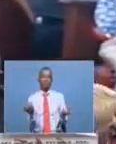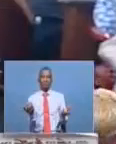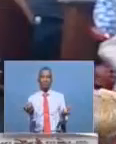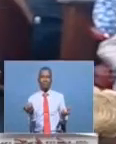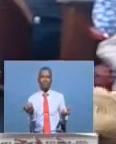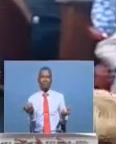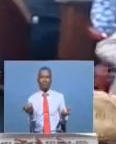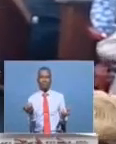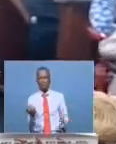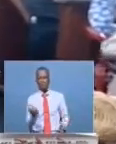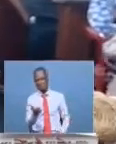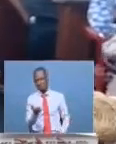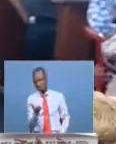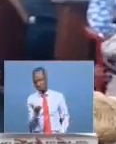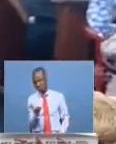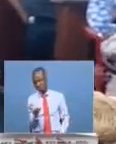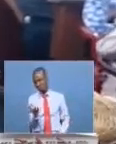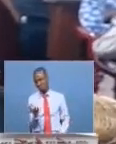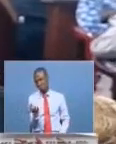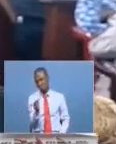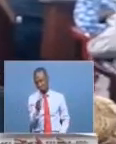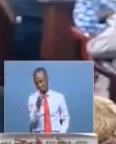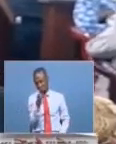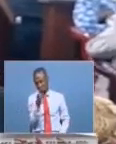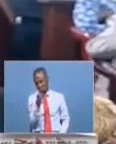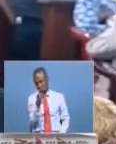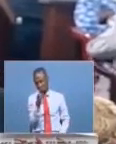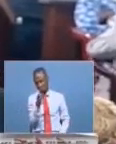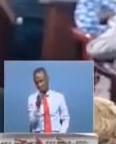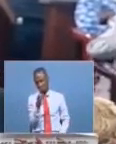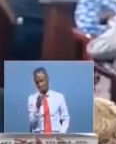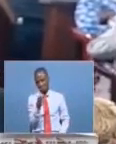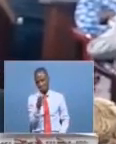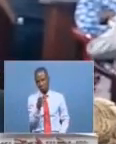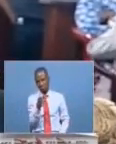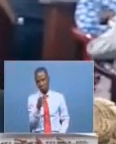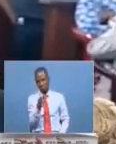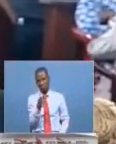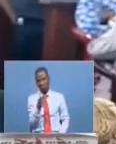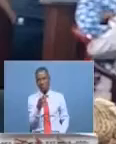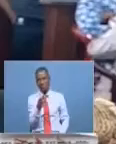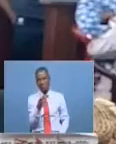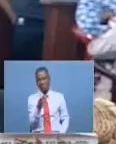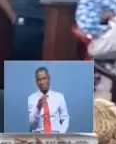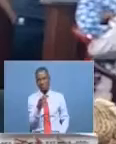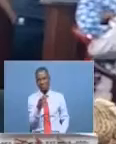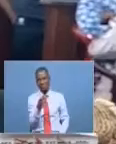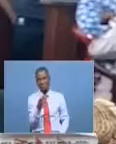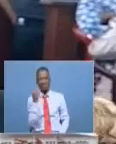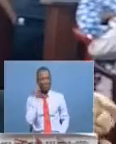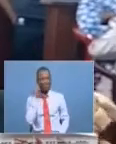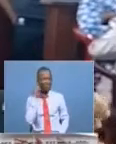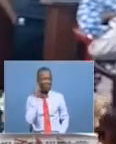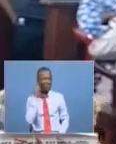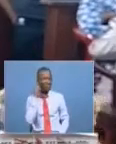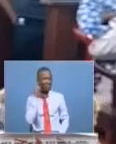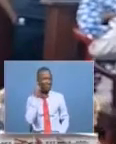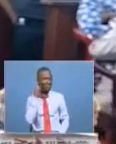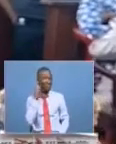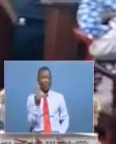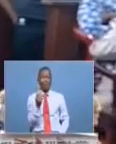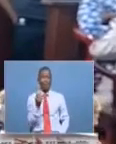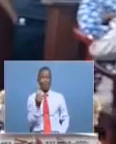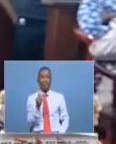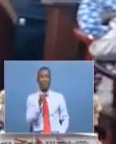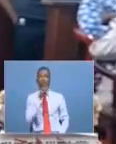So, my lords, respectfully, the authorities that are cited, including AMA and